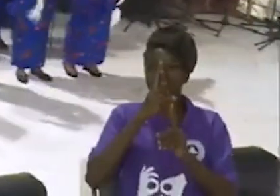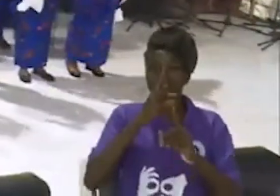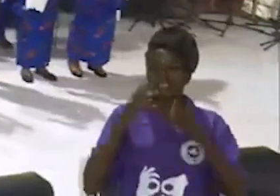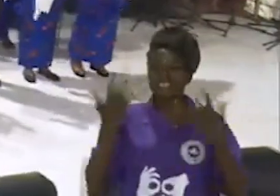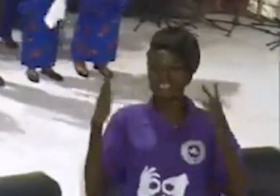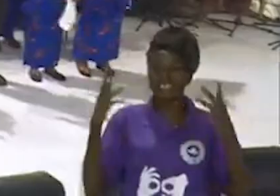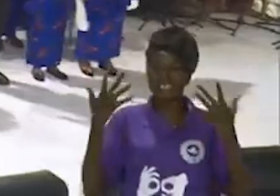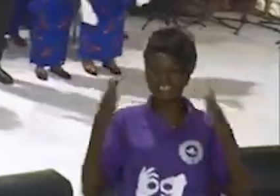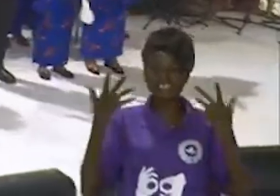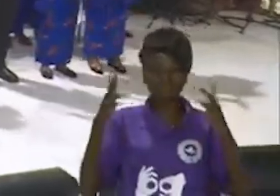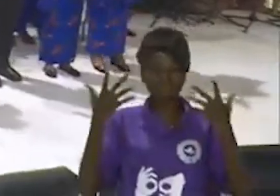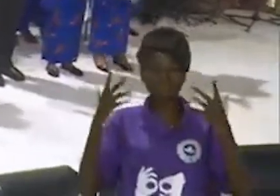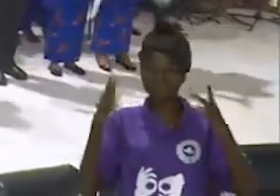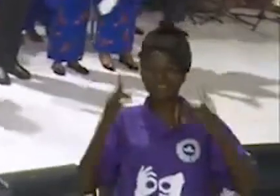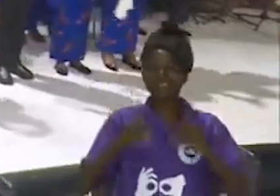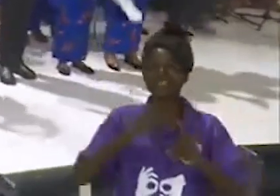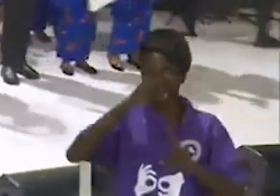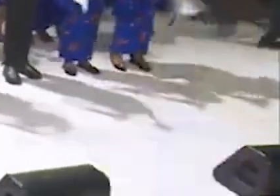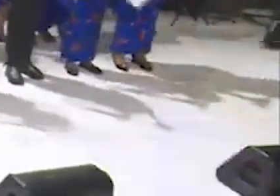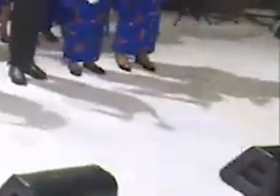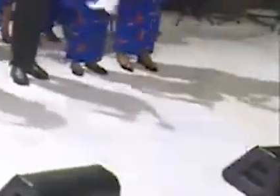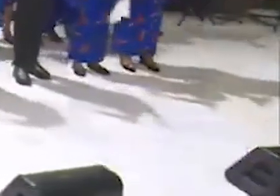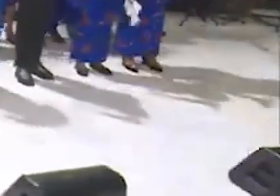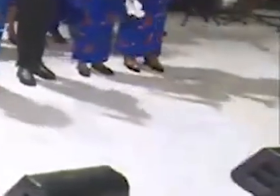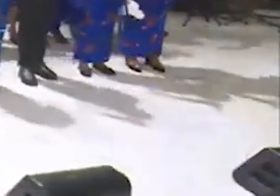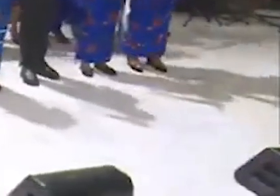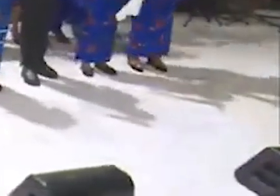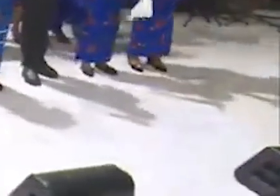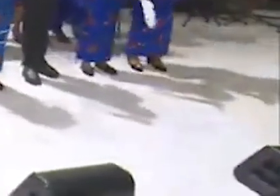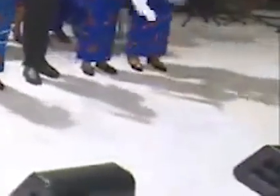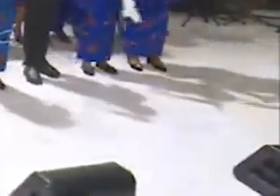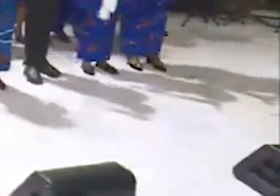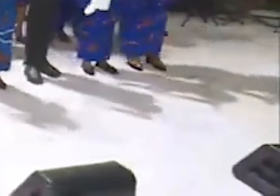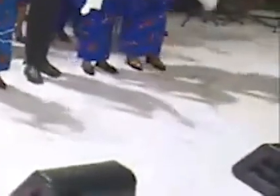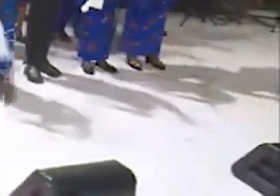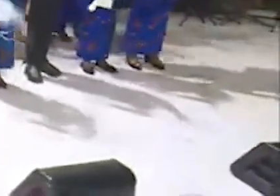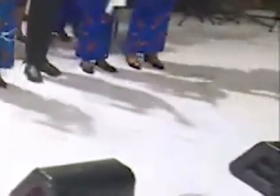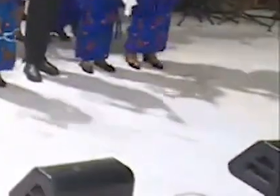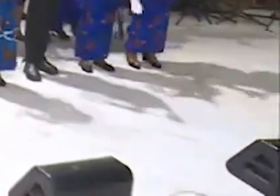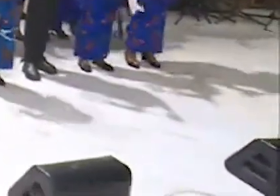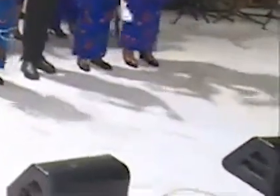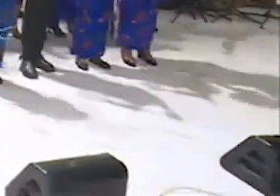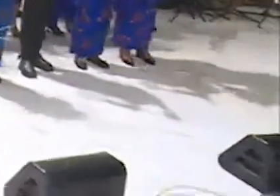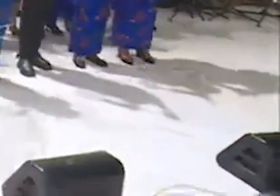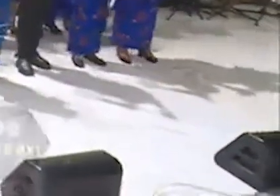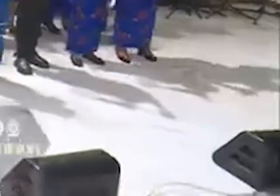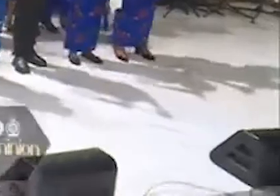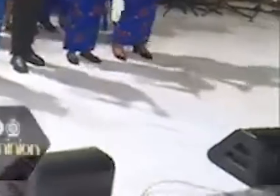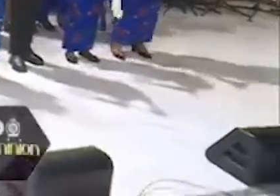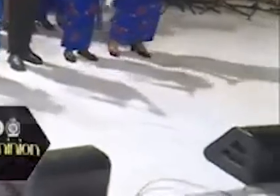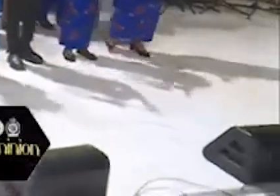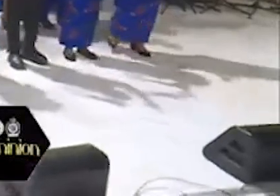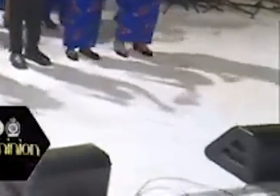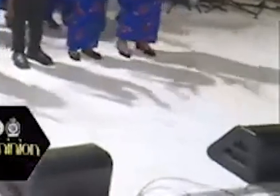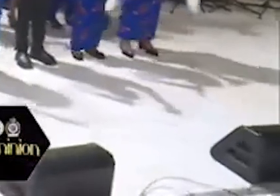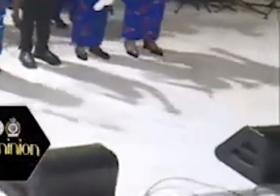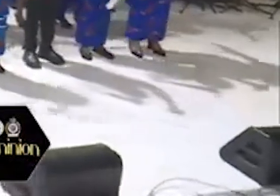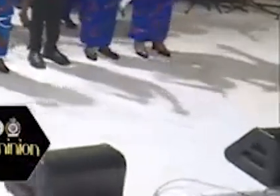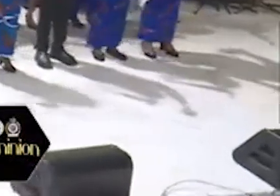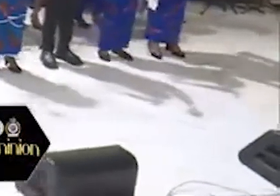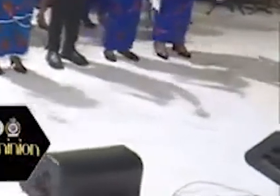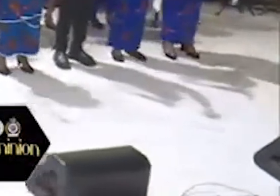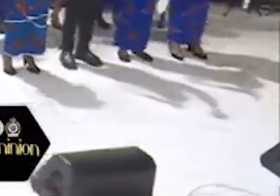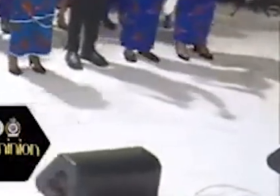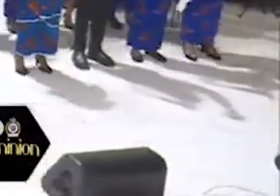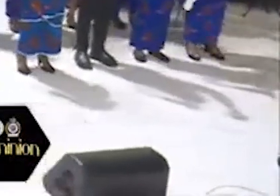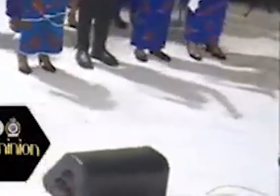are. Oya ne poku ya potogu, ane kukwa no makotogu, ipotogu kariri otogu,